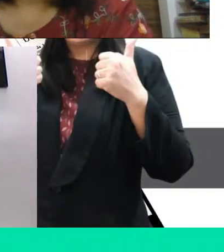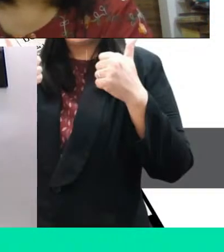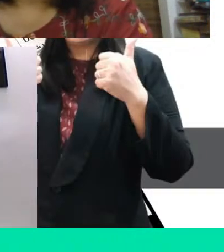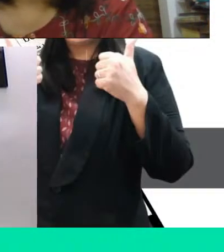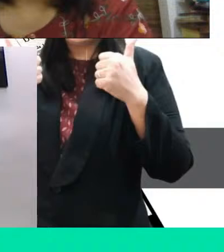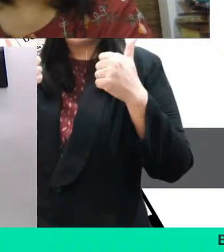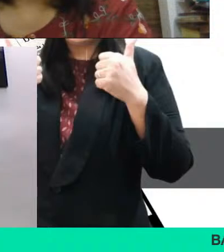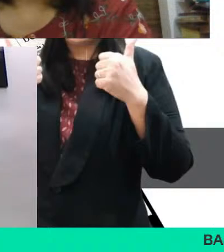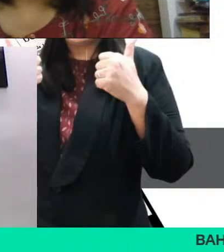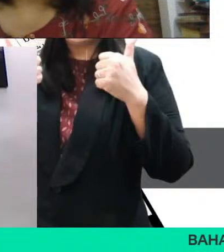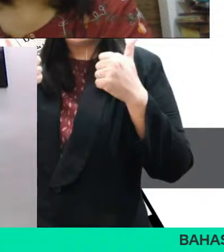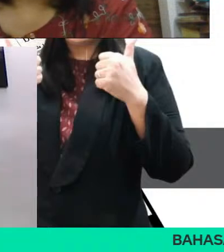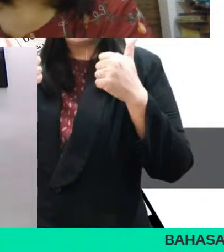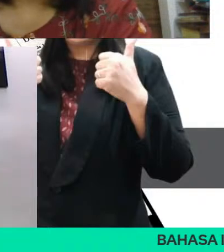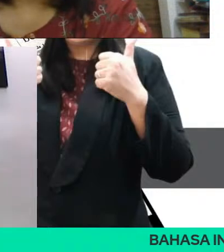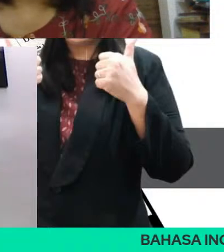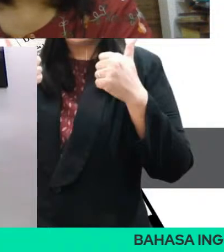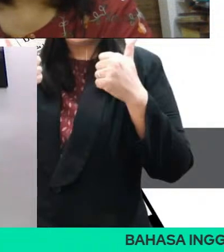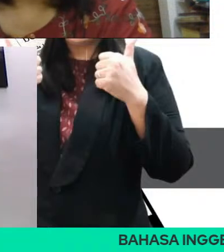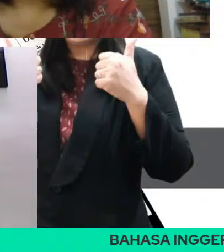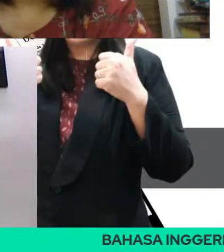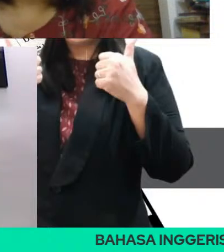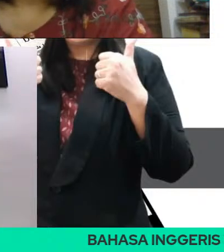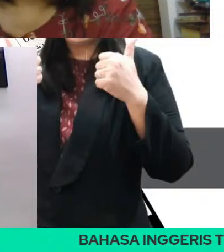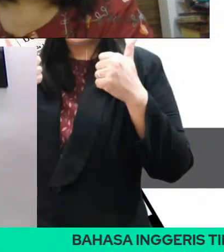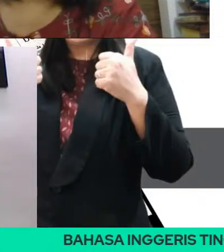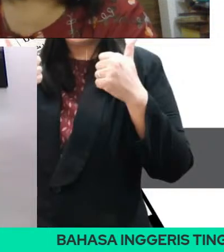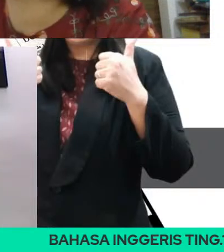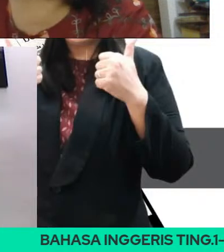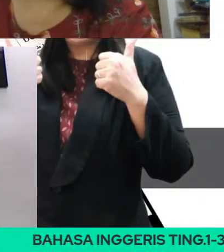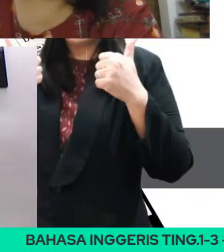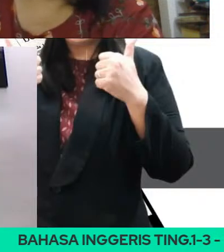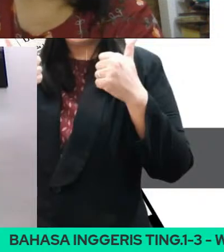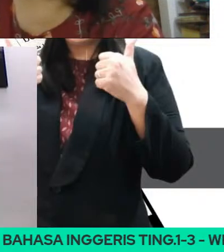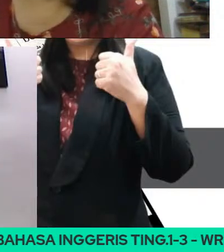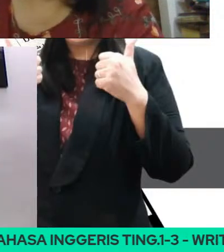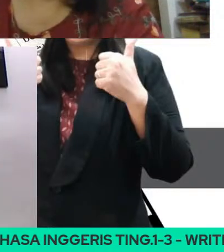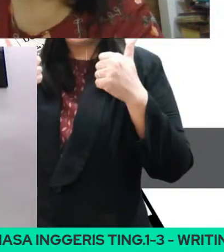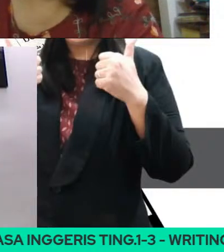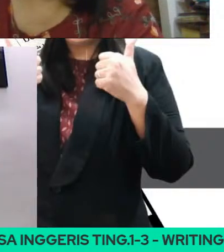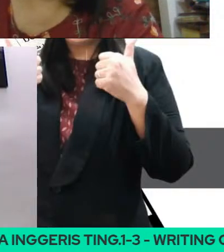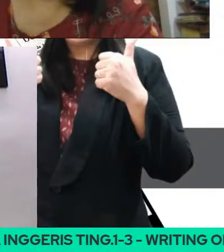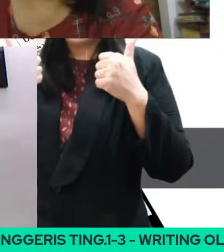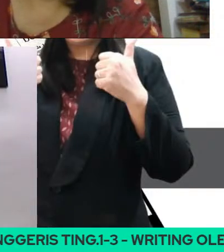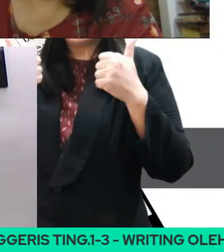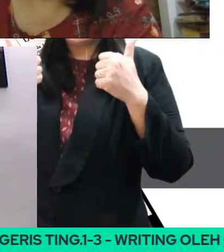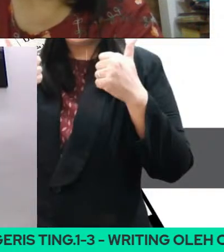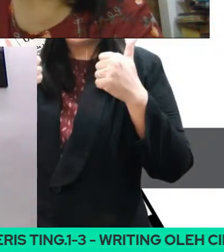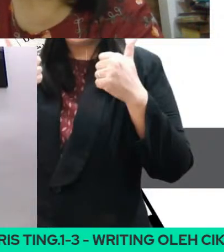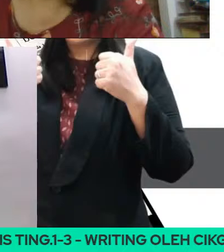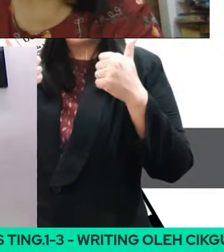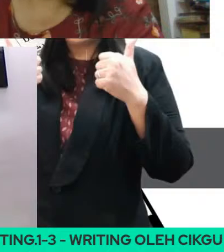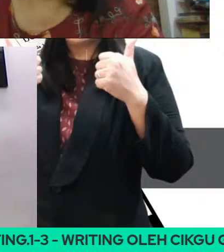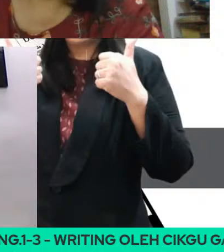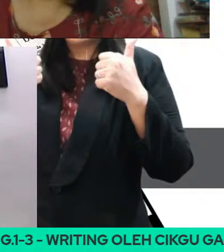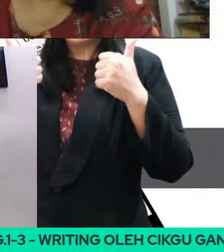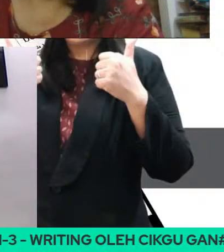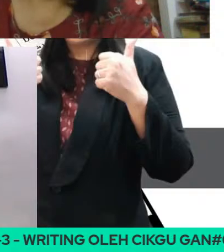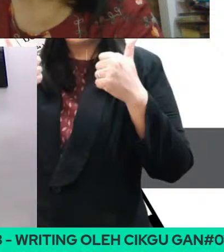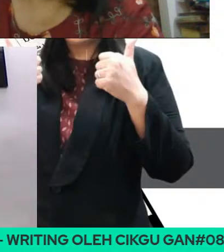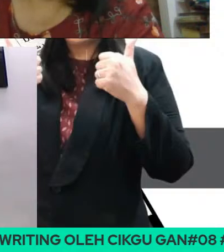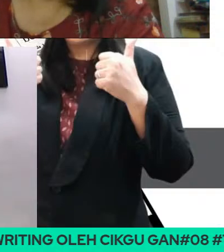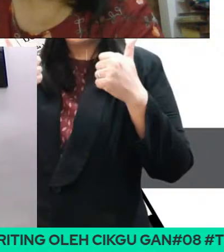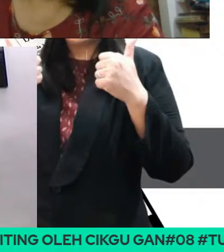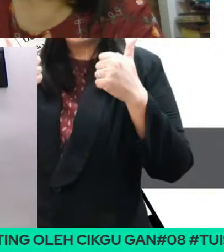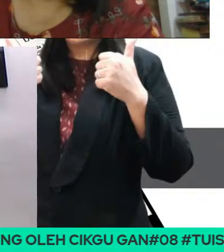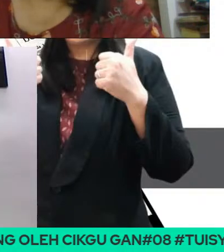Craft Stroke 2. The focus is on the types of formats that are taught for writing in Form 1, Form 2, and